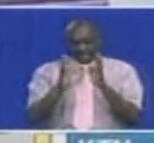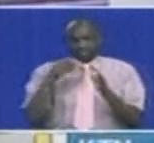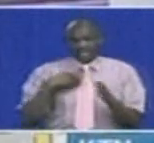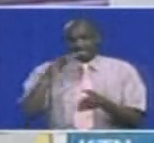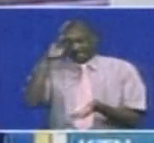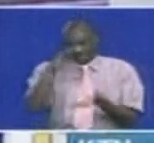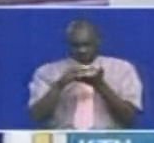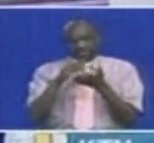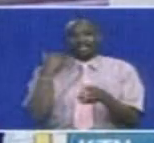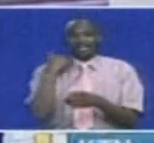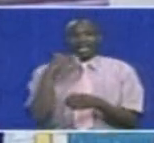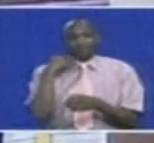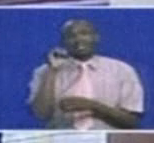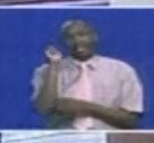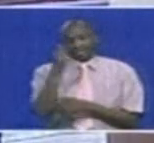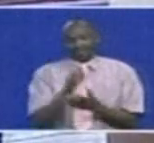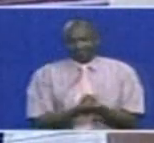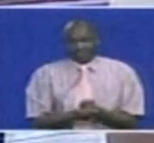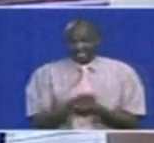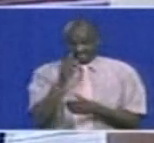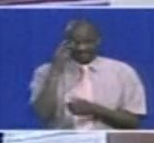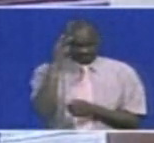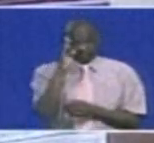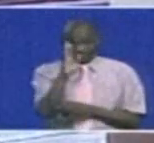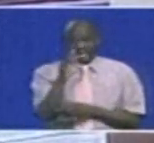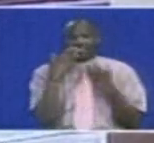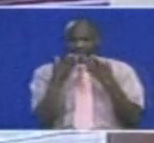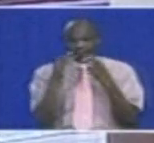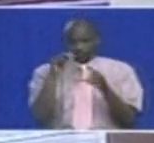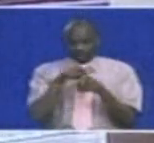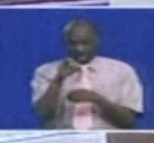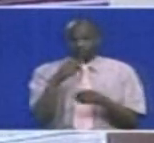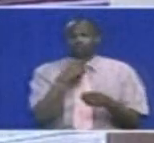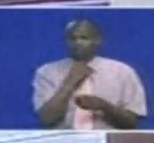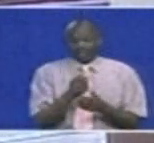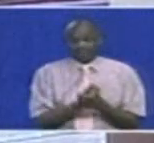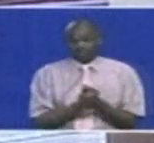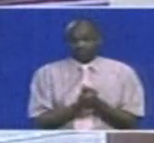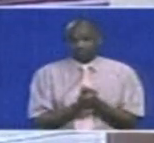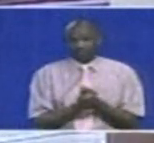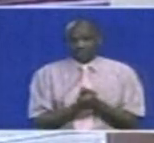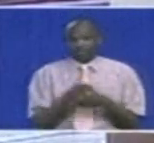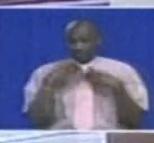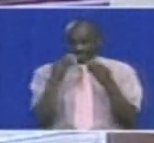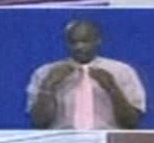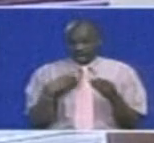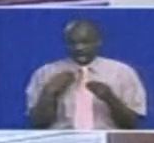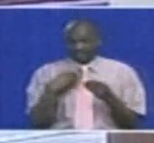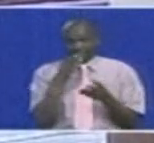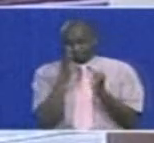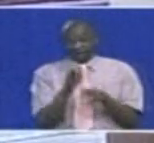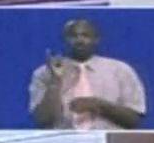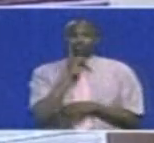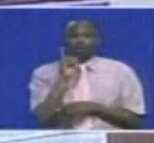reduce crime in the country. Those are your views tonight. We thank you for joining us. But we want to just give you a teaser.